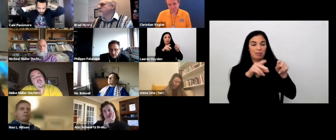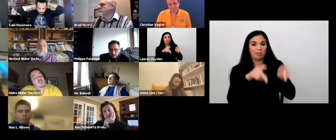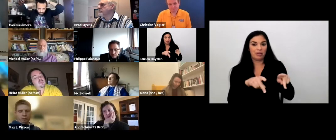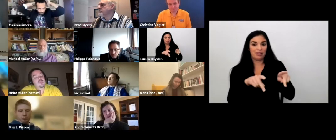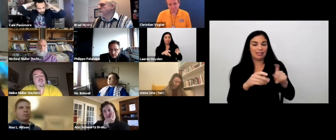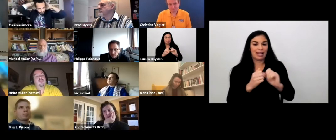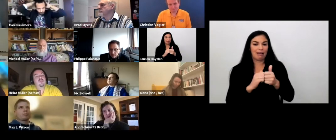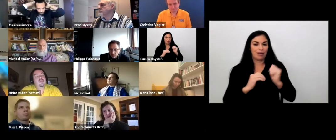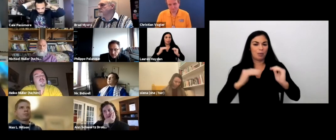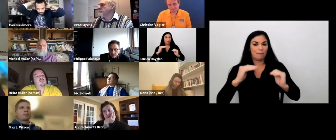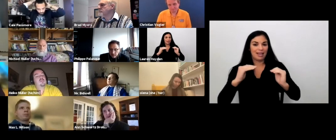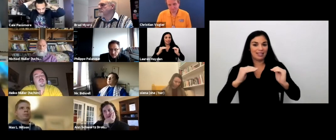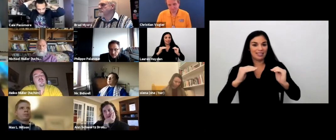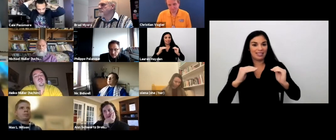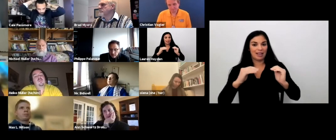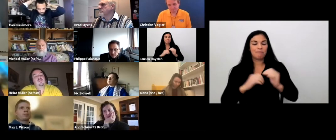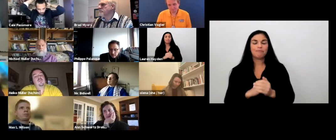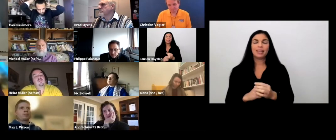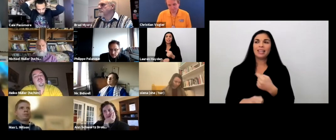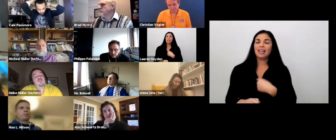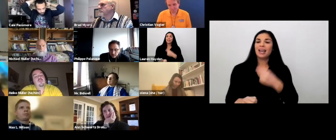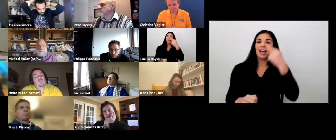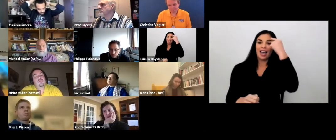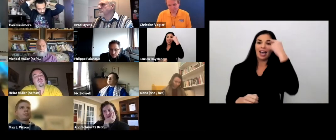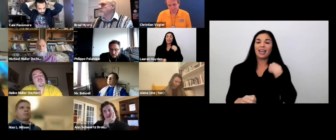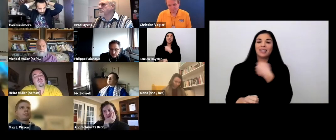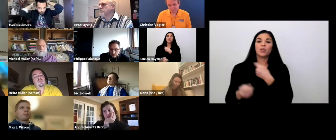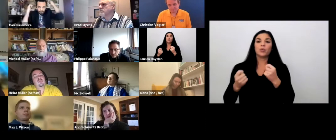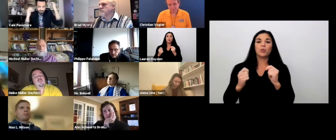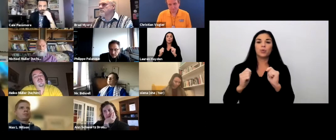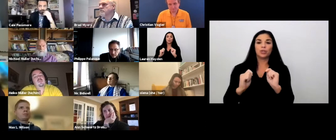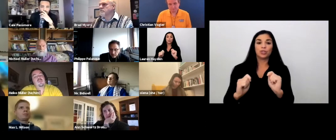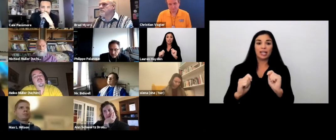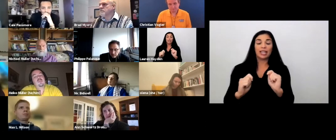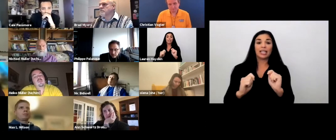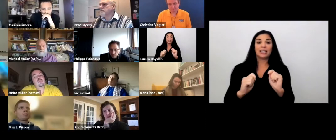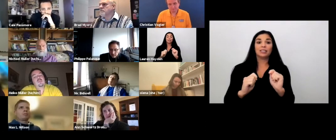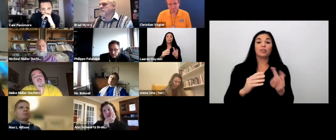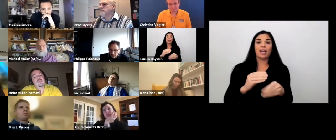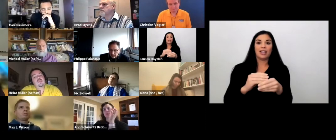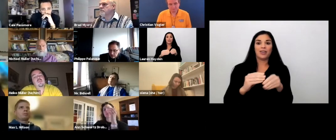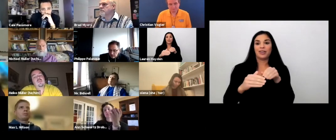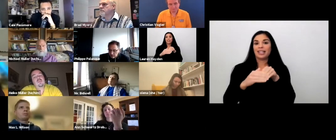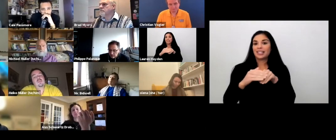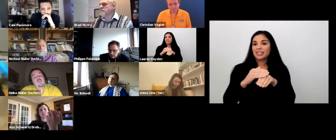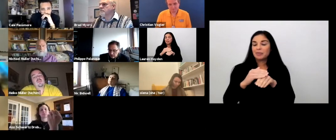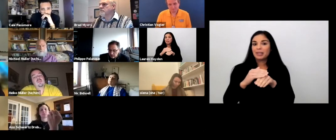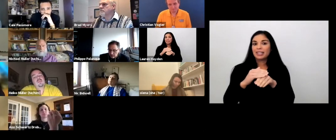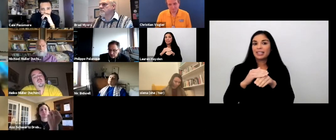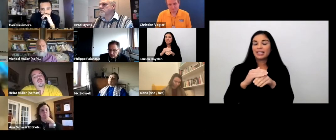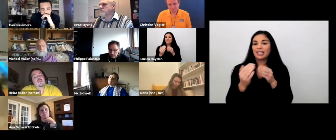is that we are trying to add on accessibility to these